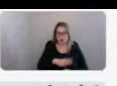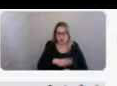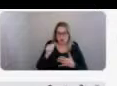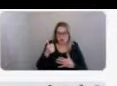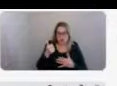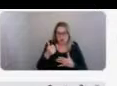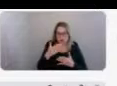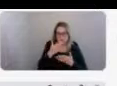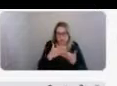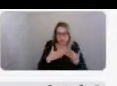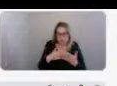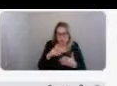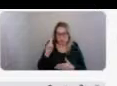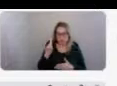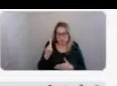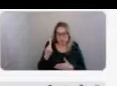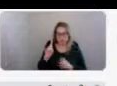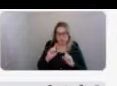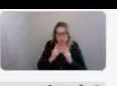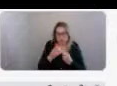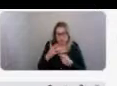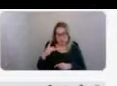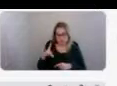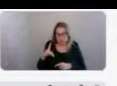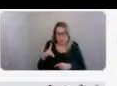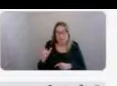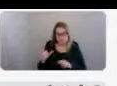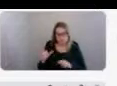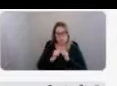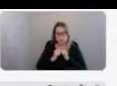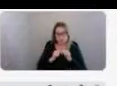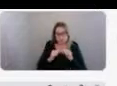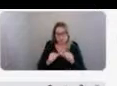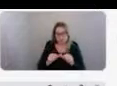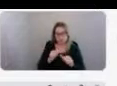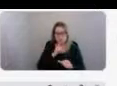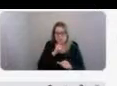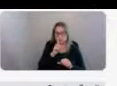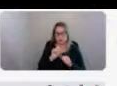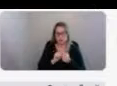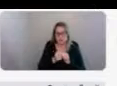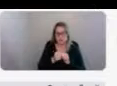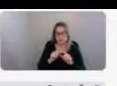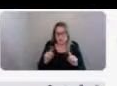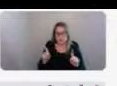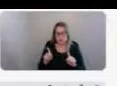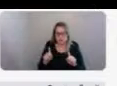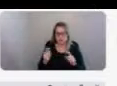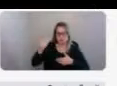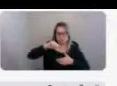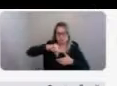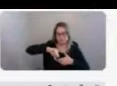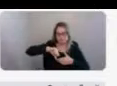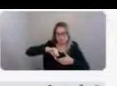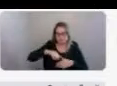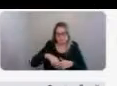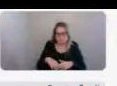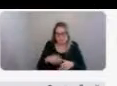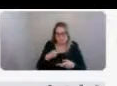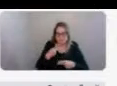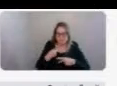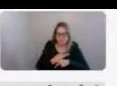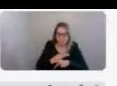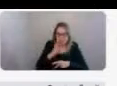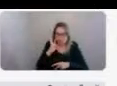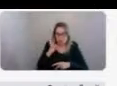of district 17 that was contiguous and highly competitive but it was rejected on the grounds that it failed to create